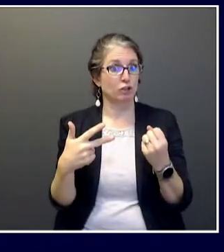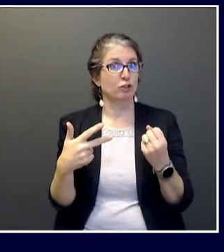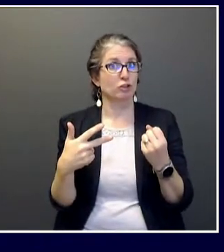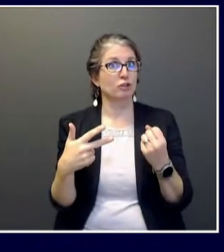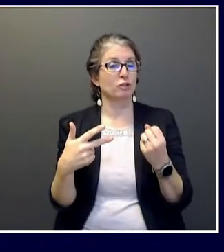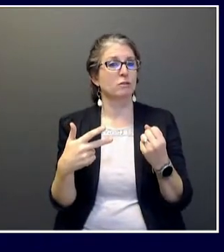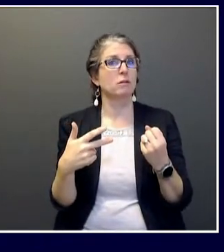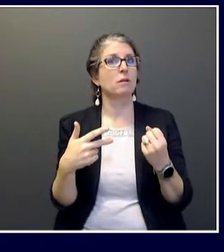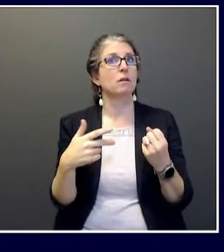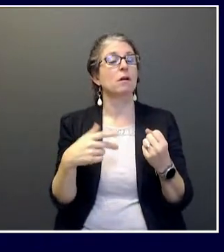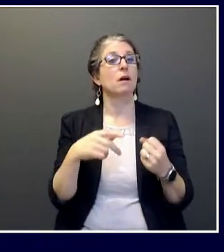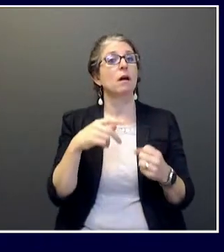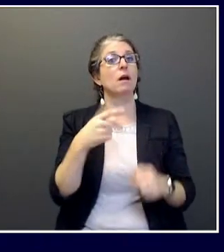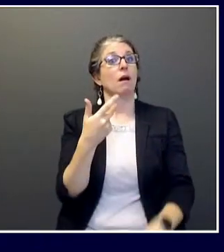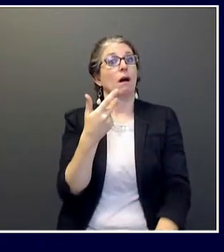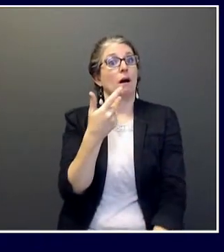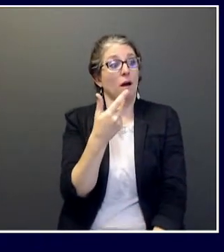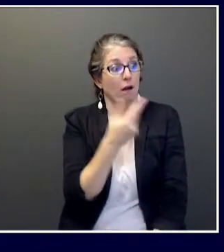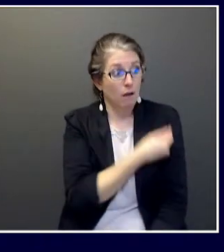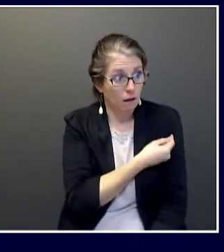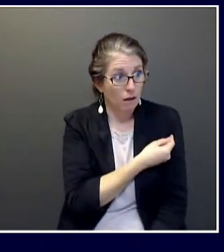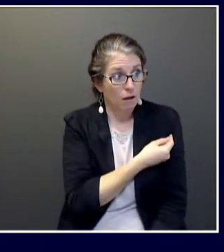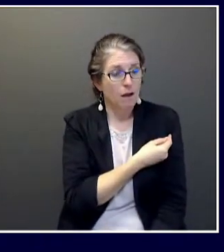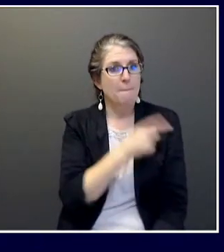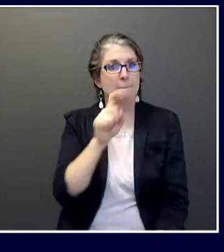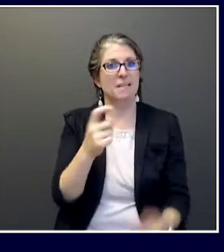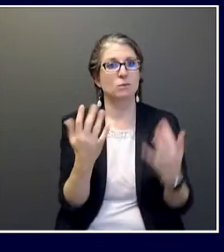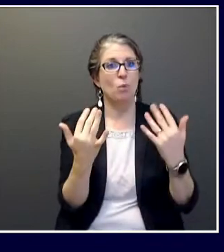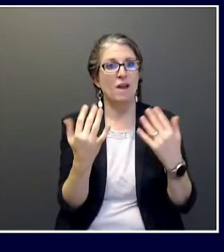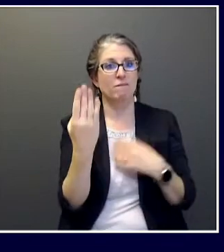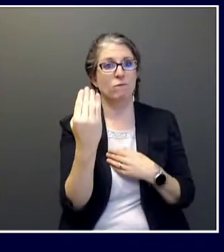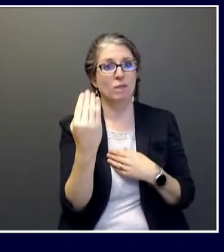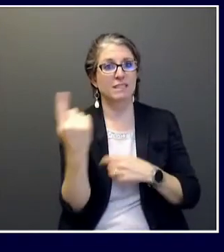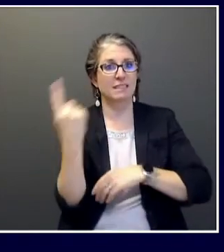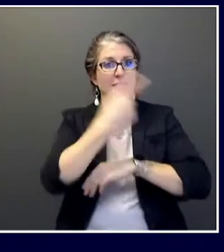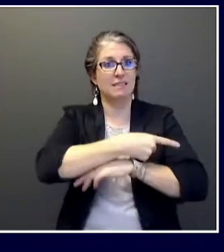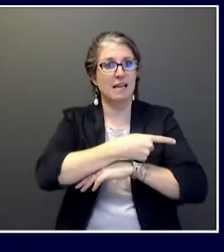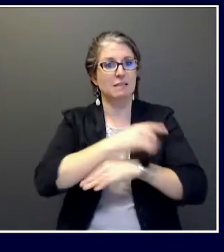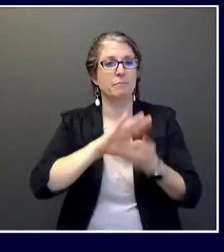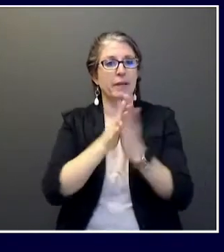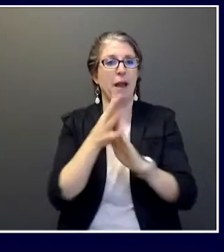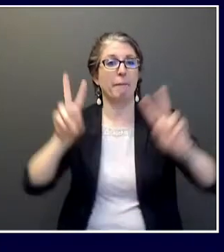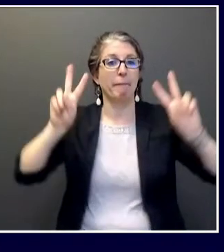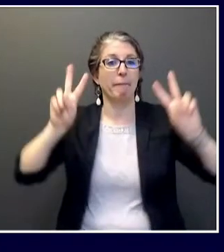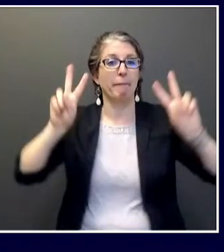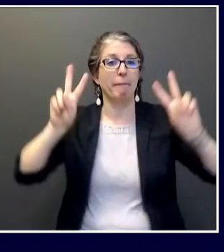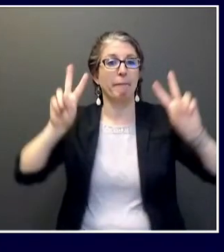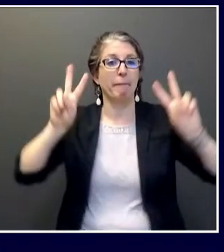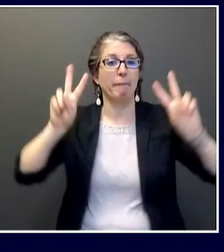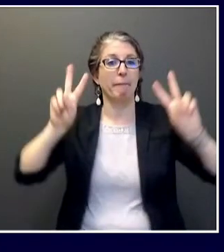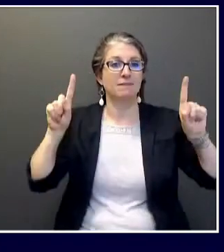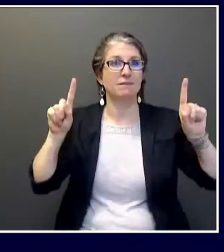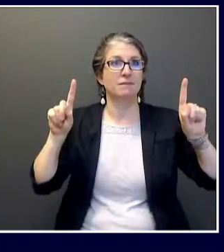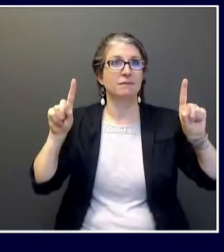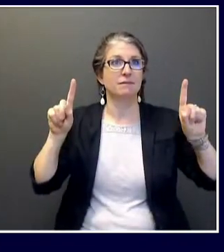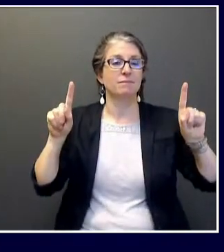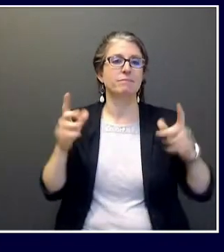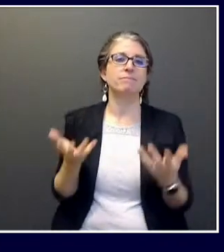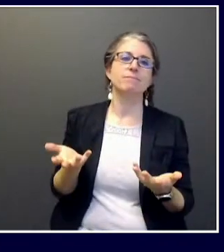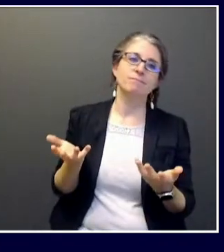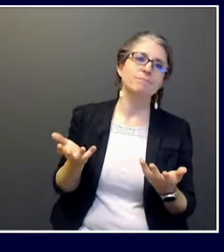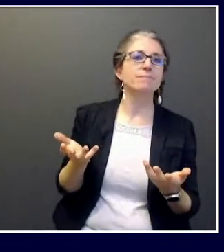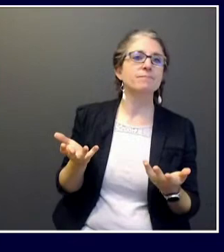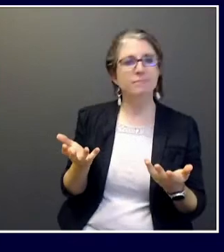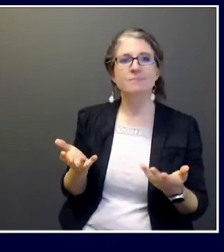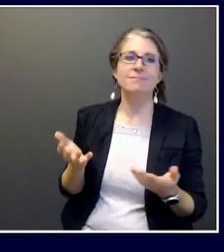fully effective. Sure. Amy, it does vary person by person. Someone who has significant health